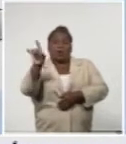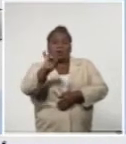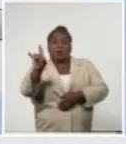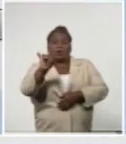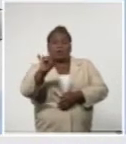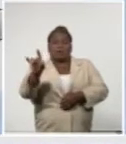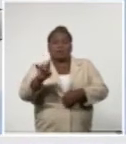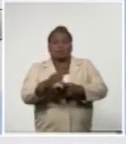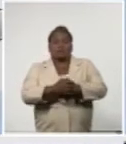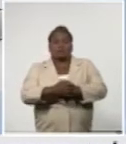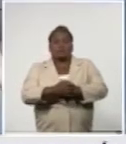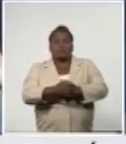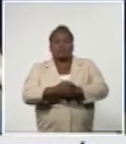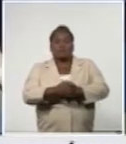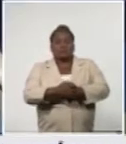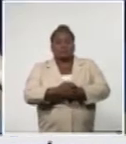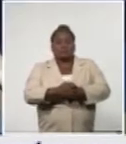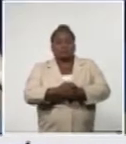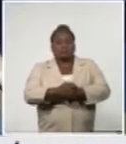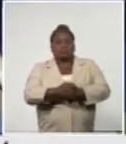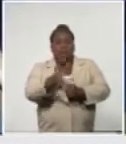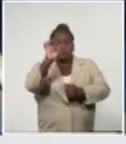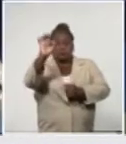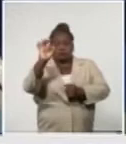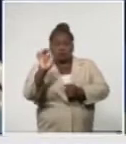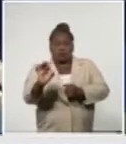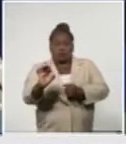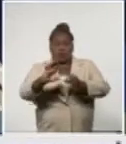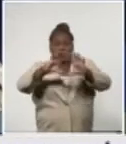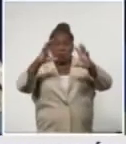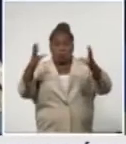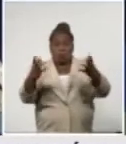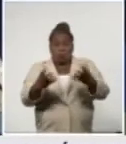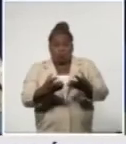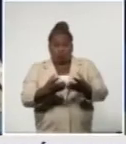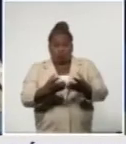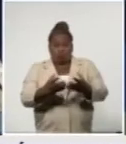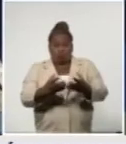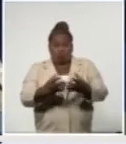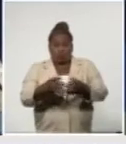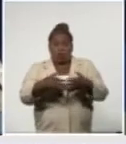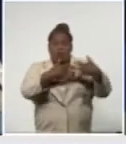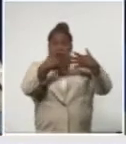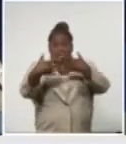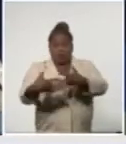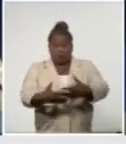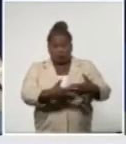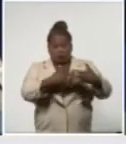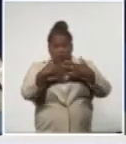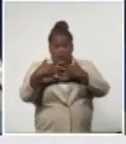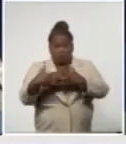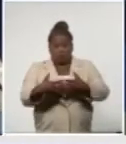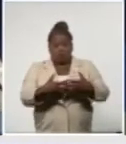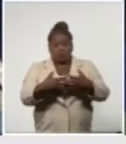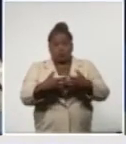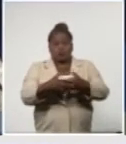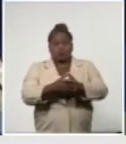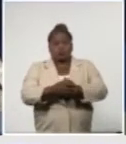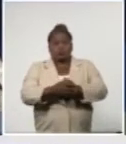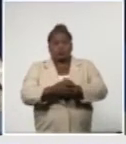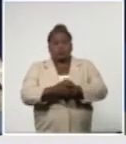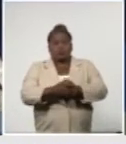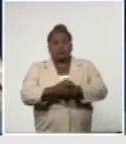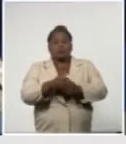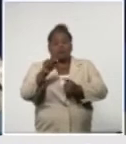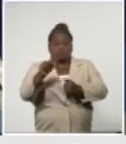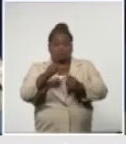4.99%. In the list of the world, the United States leads the